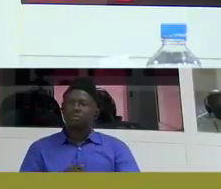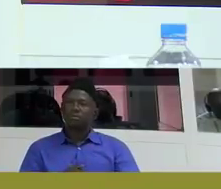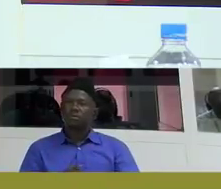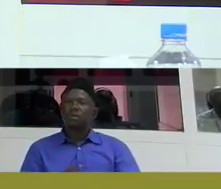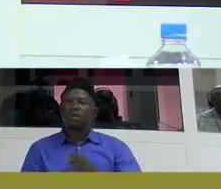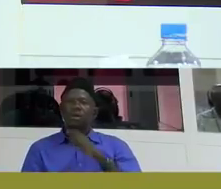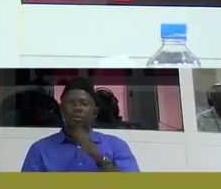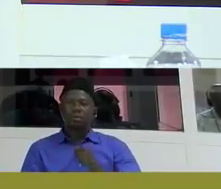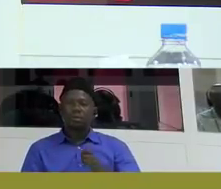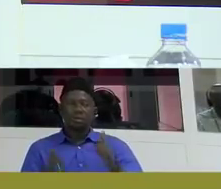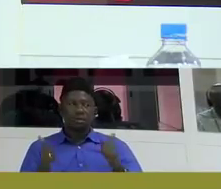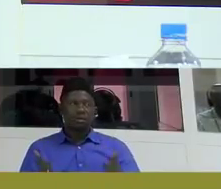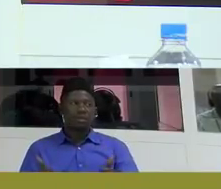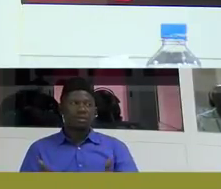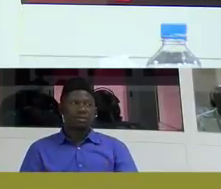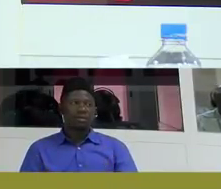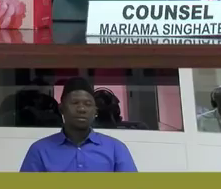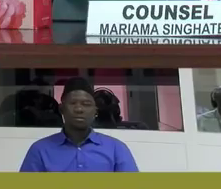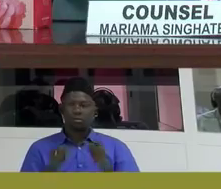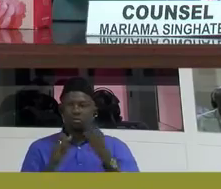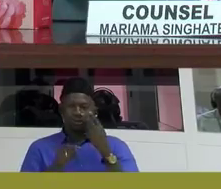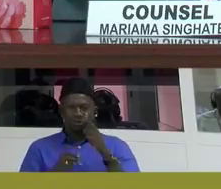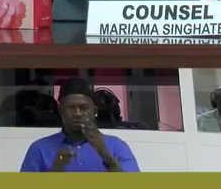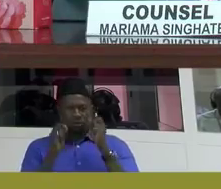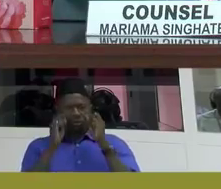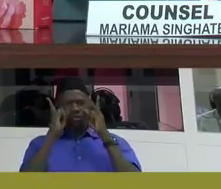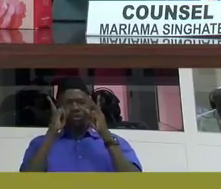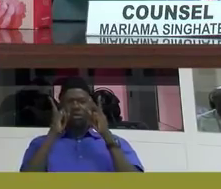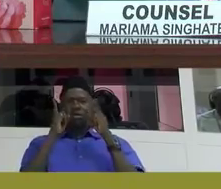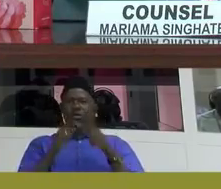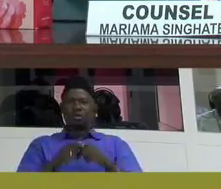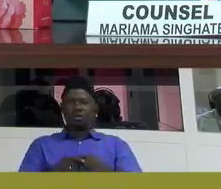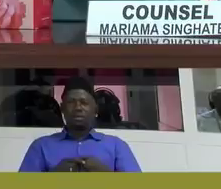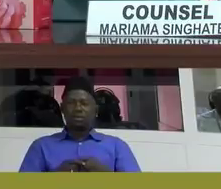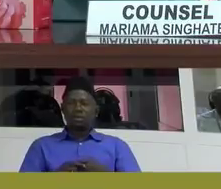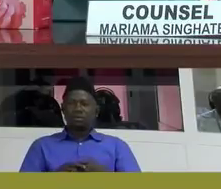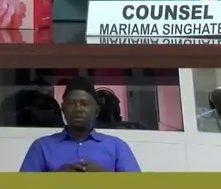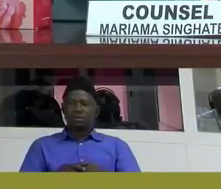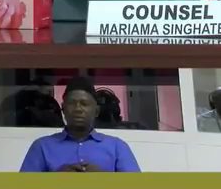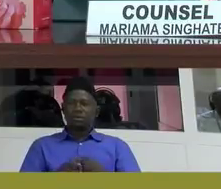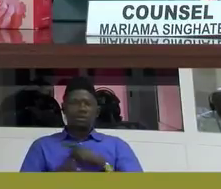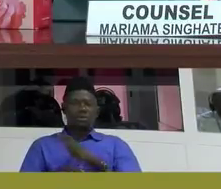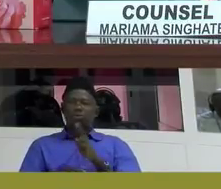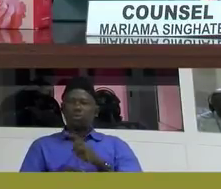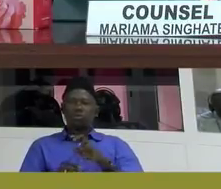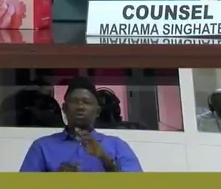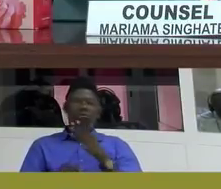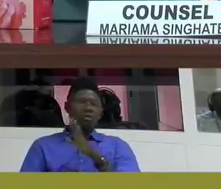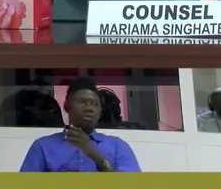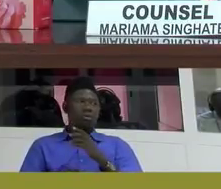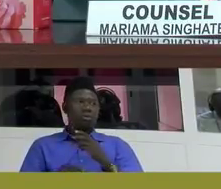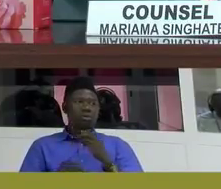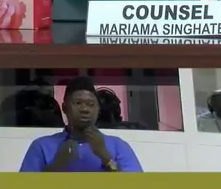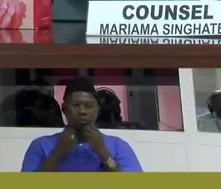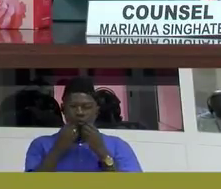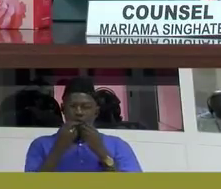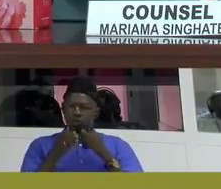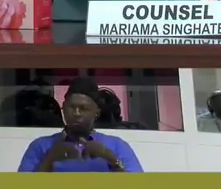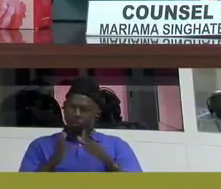Mr. Chair looks surprised and shocked. There is no other way of putting it